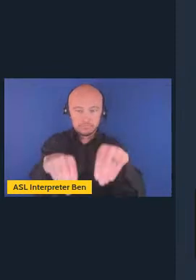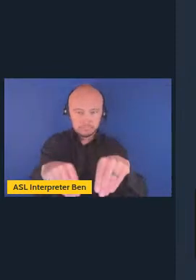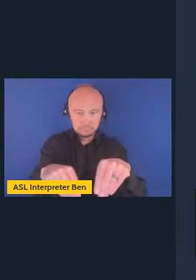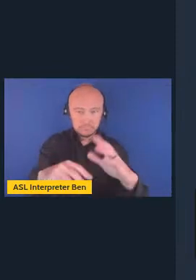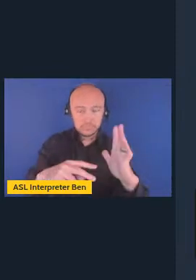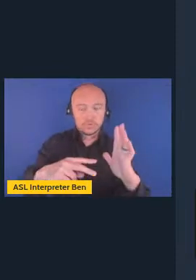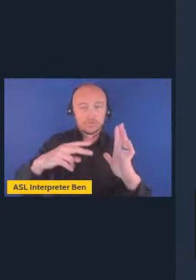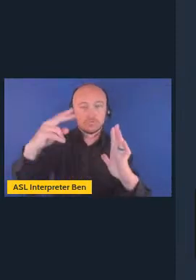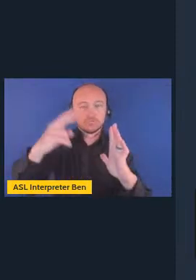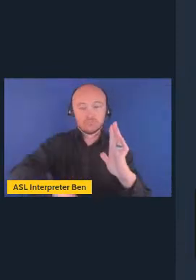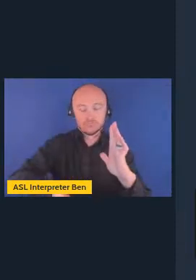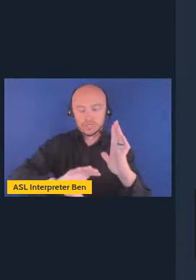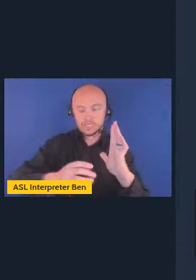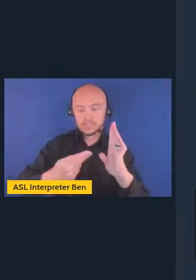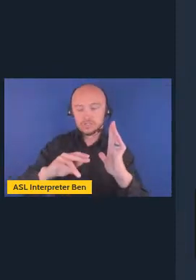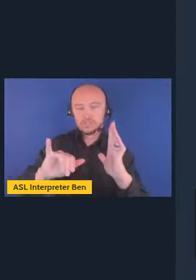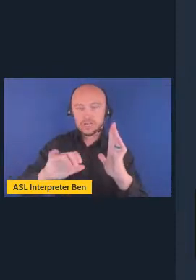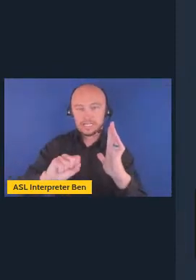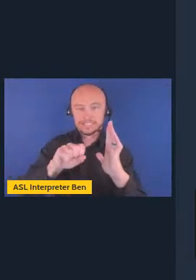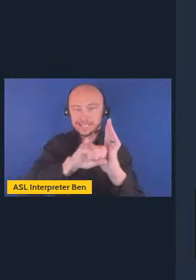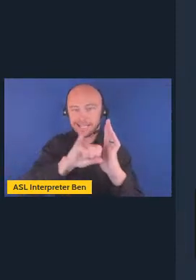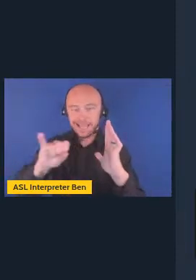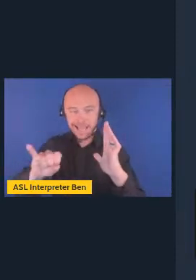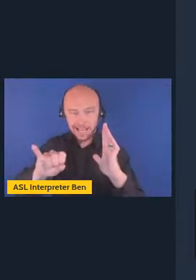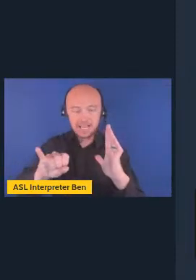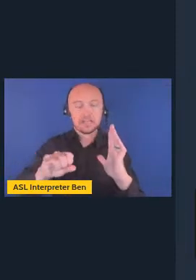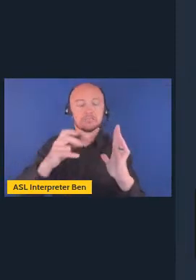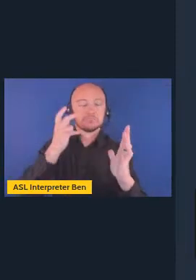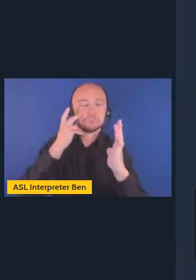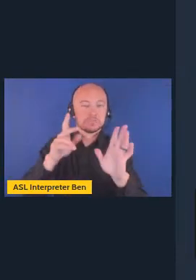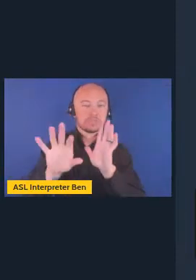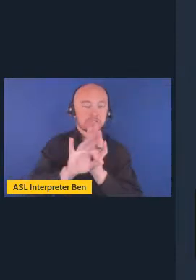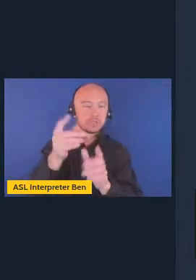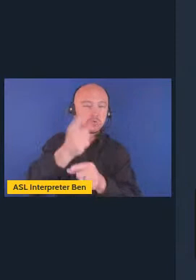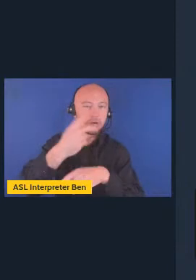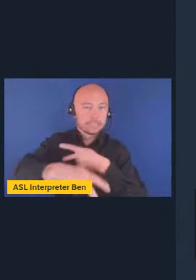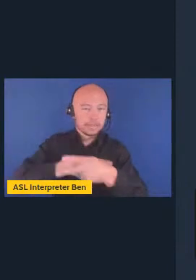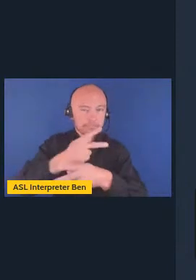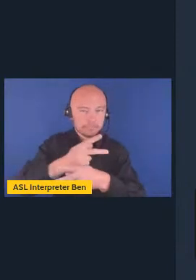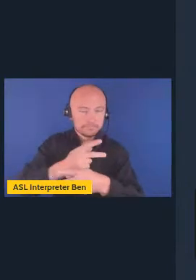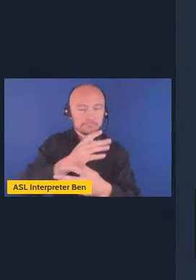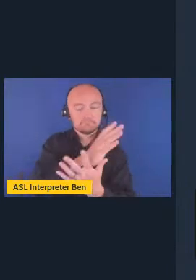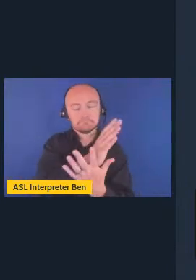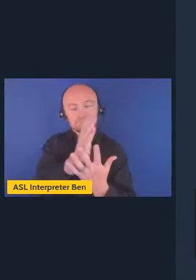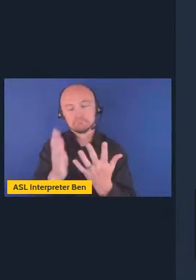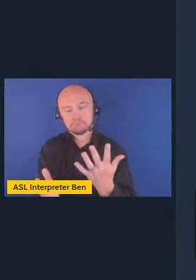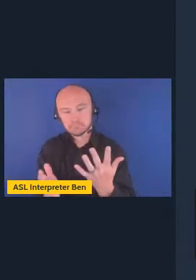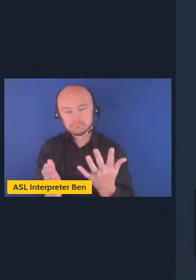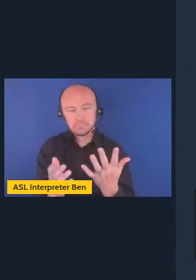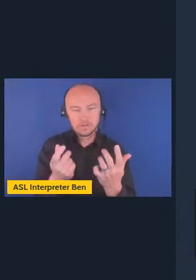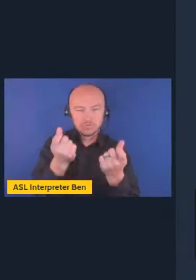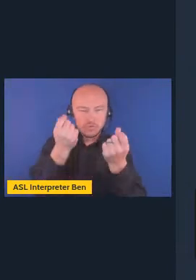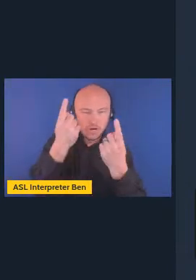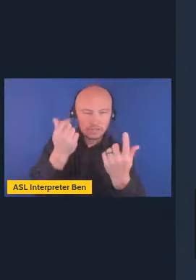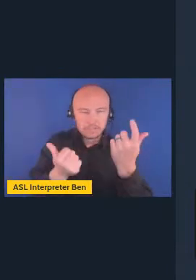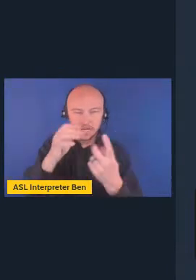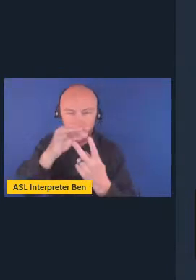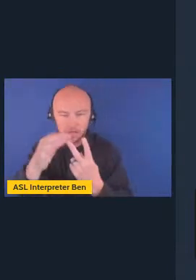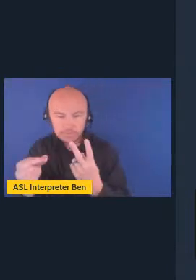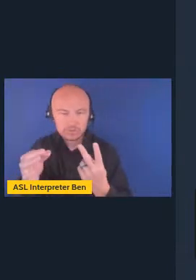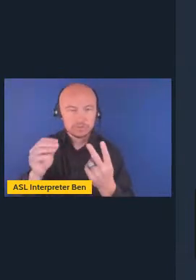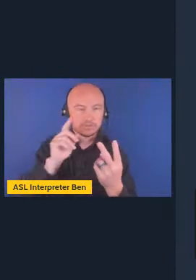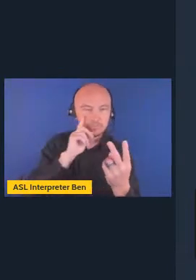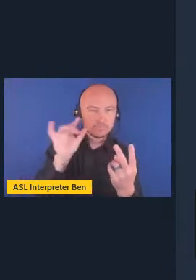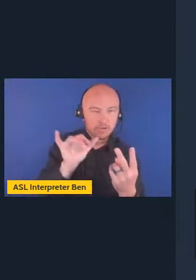the JSII assembly metadata to find the correct project type, and also to understand which options are needed and what they look